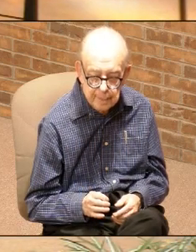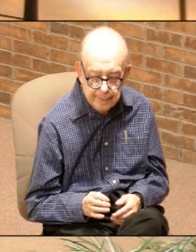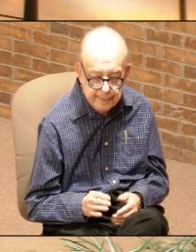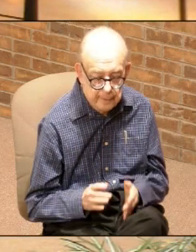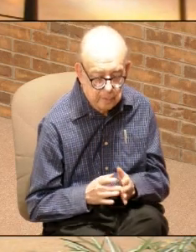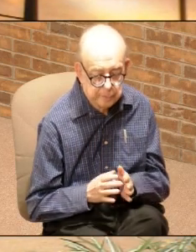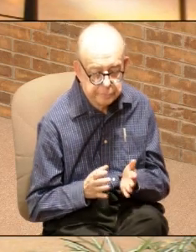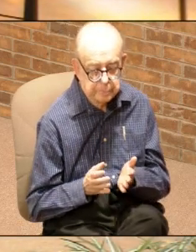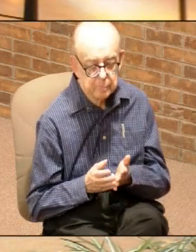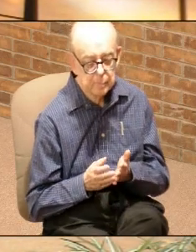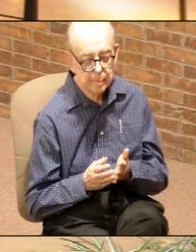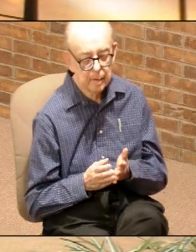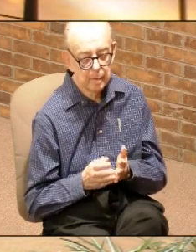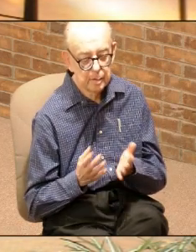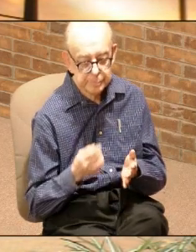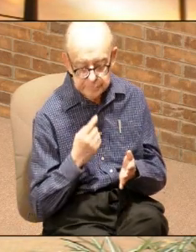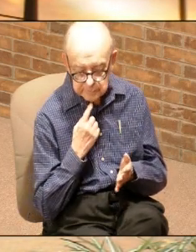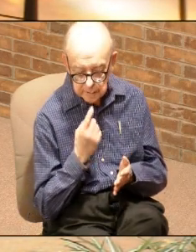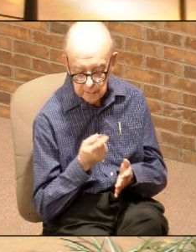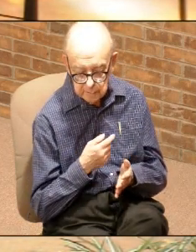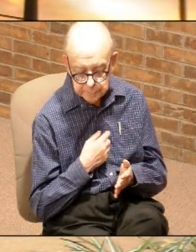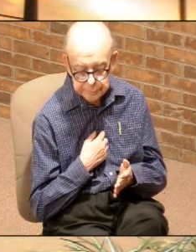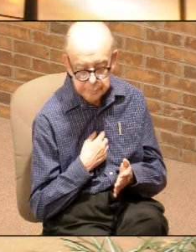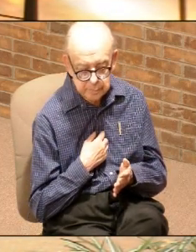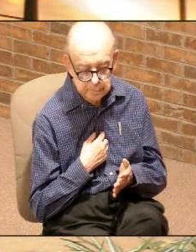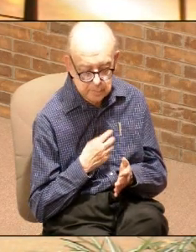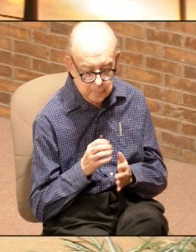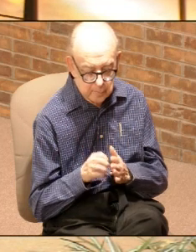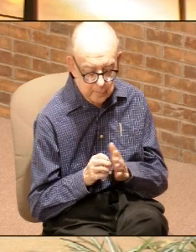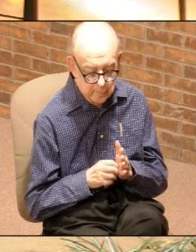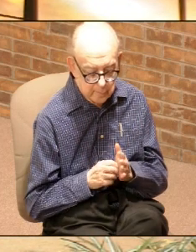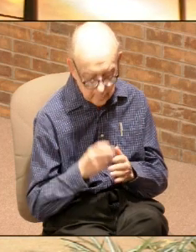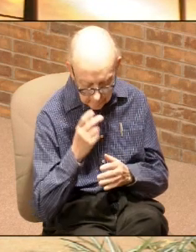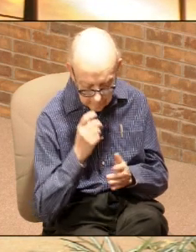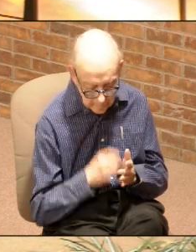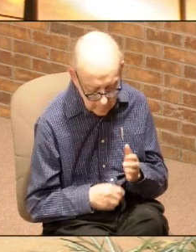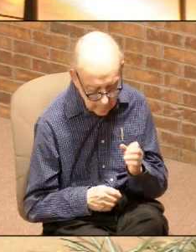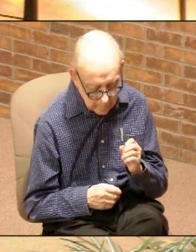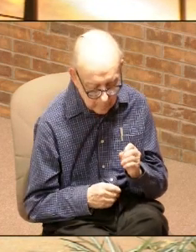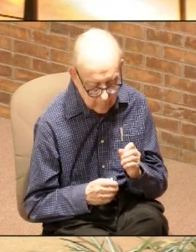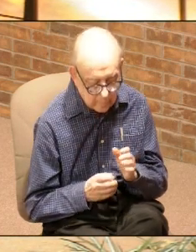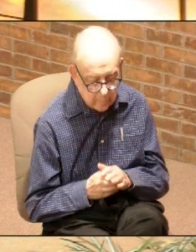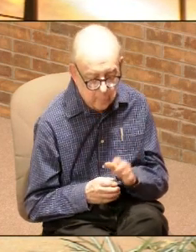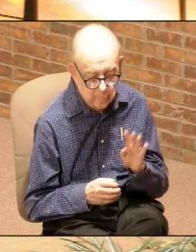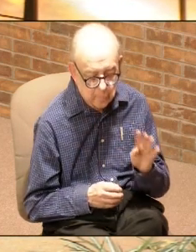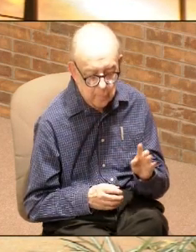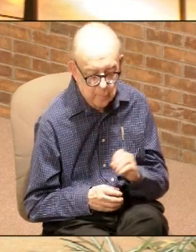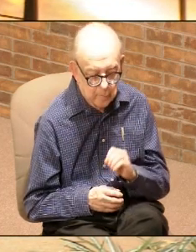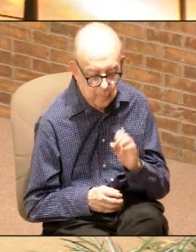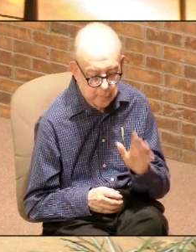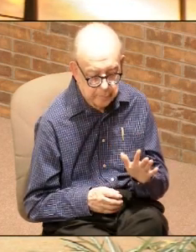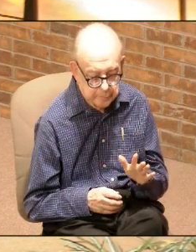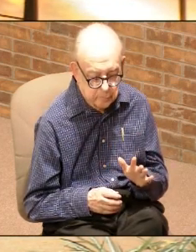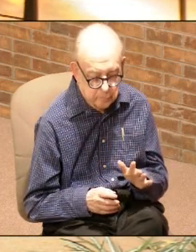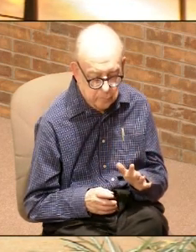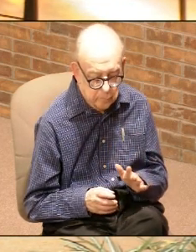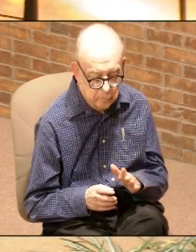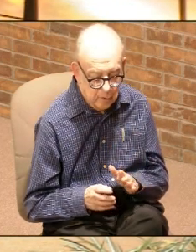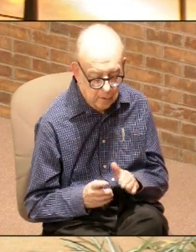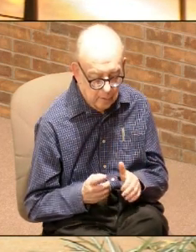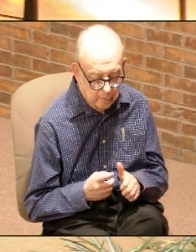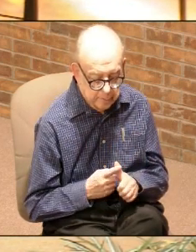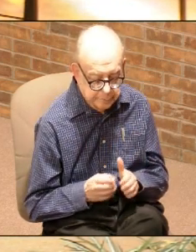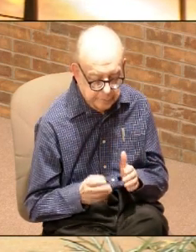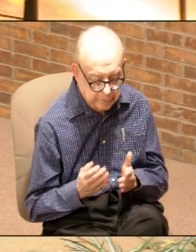The Bible has told us in Ephesians chapter 4 and in Ephesians chapter 5, and then also in the first part of